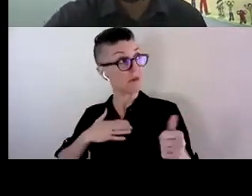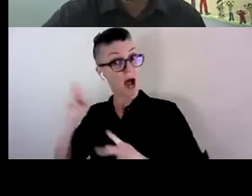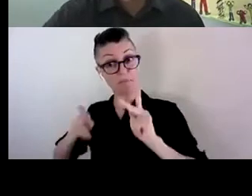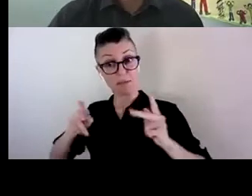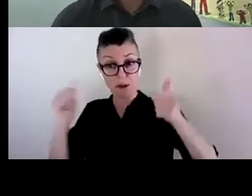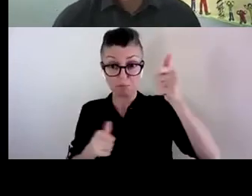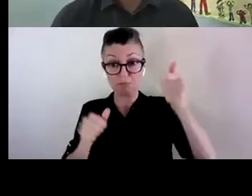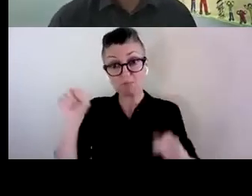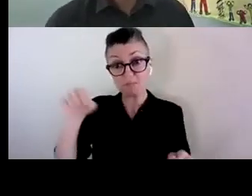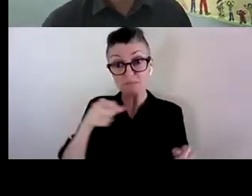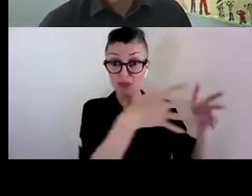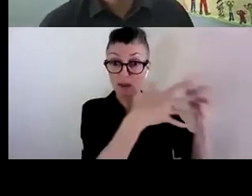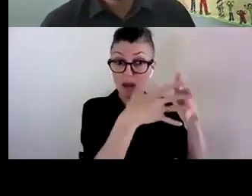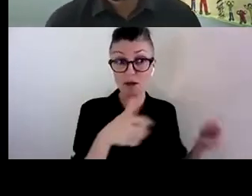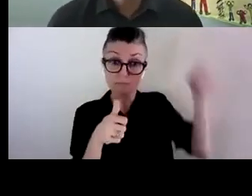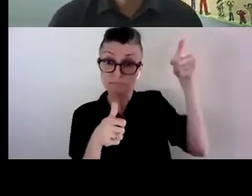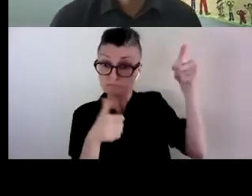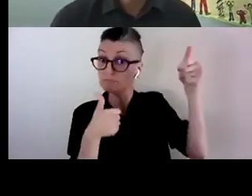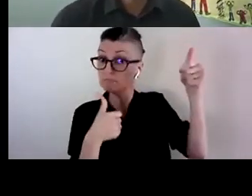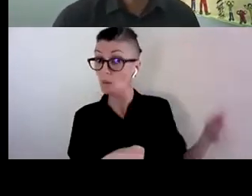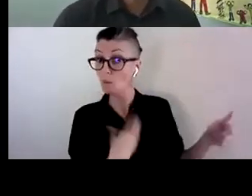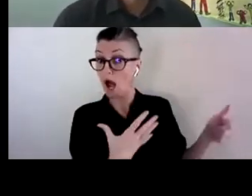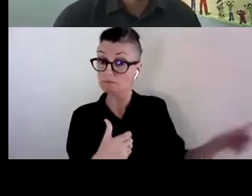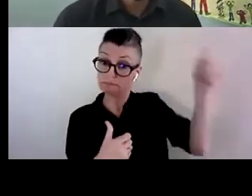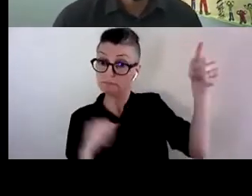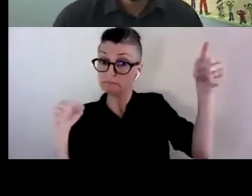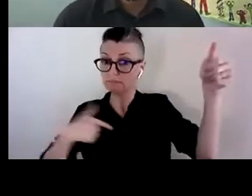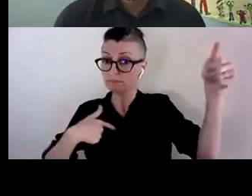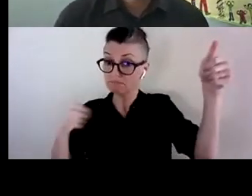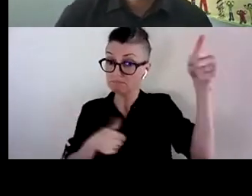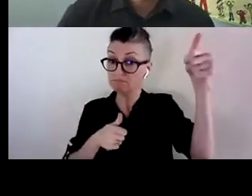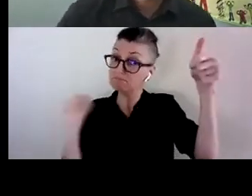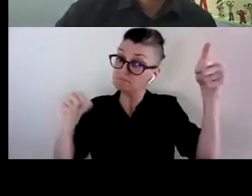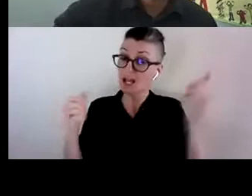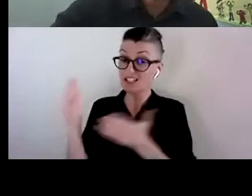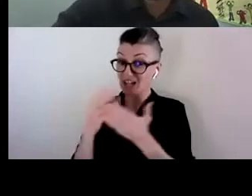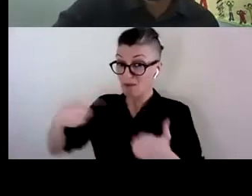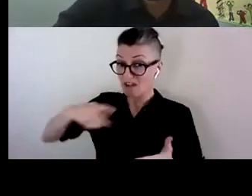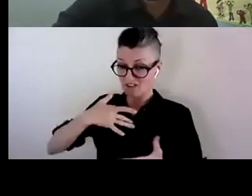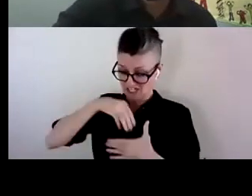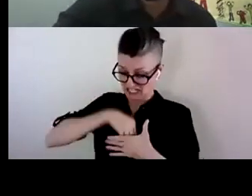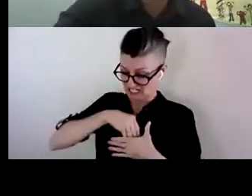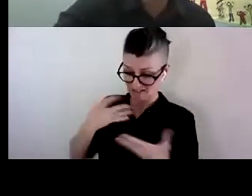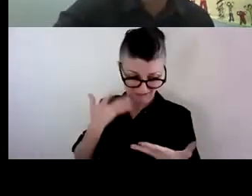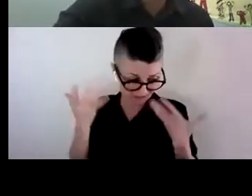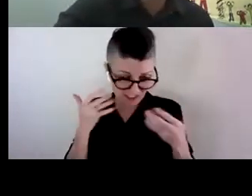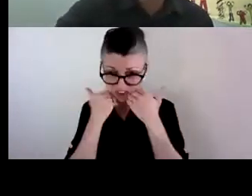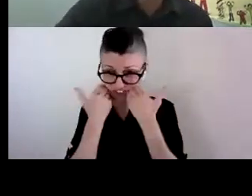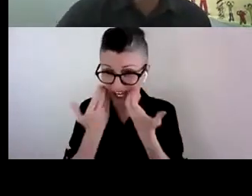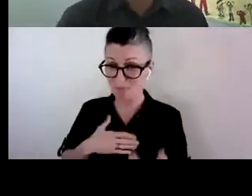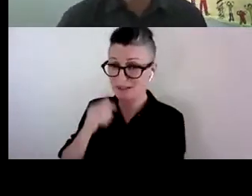So today, many of us might feel ashamed or embarrassed of our ethnicities. Many of us might feel ashamed of our darker